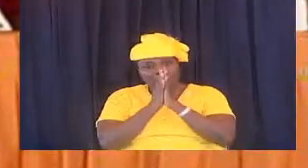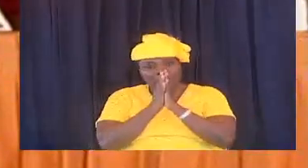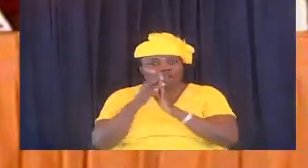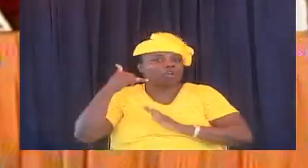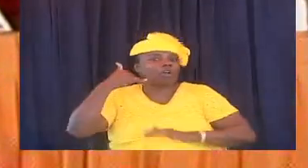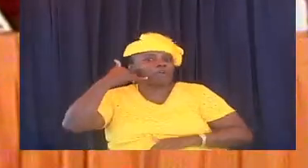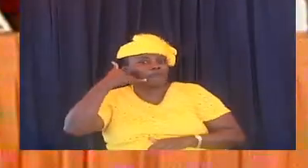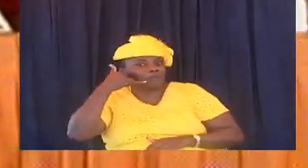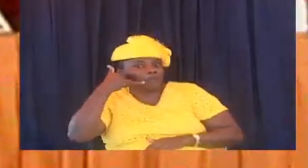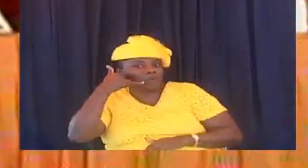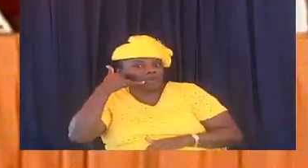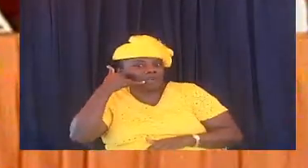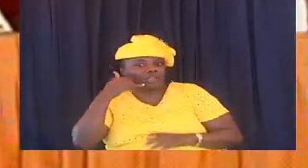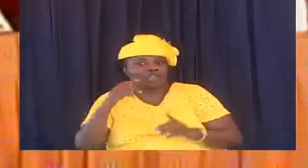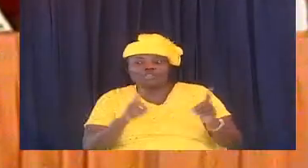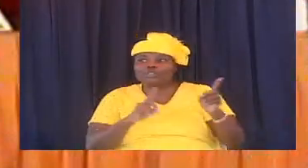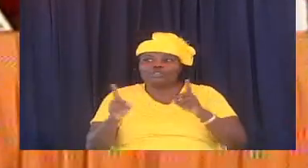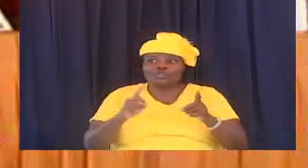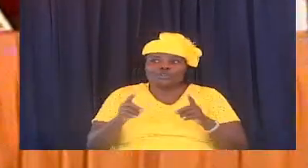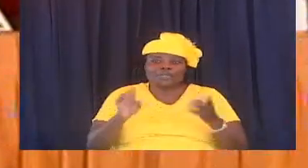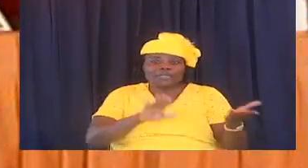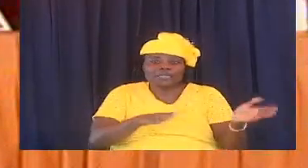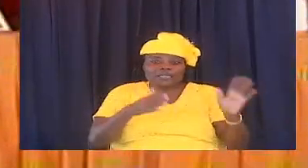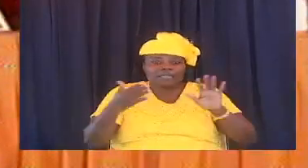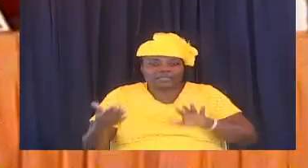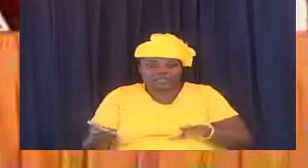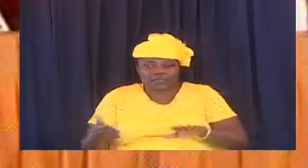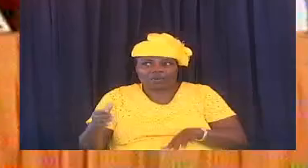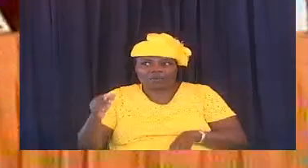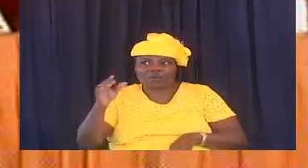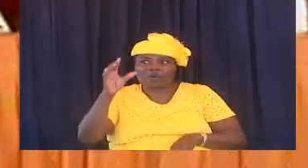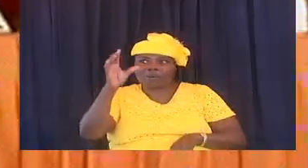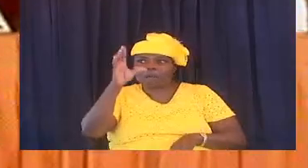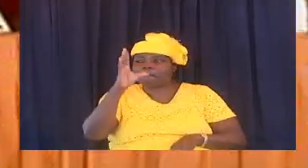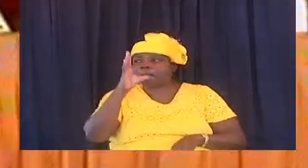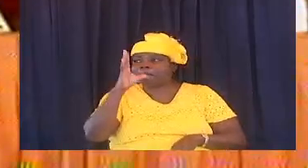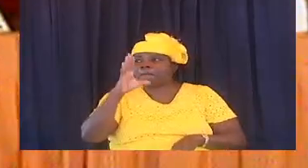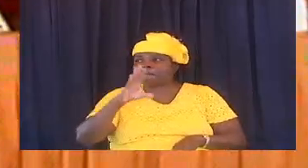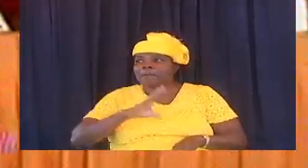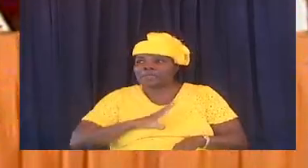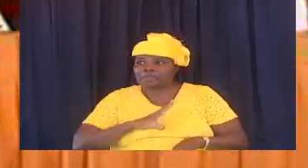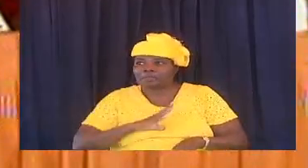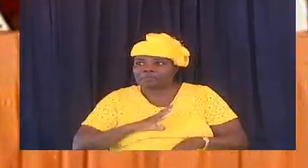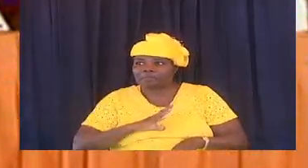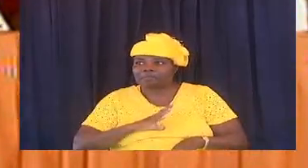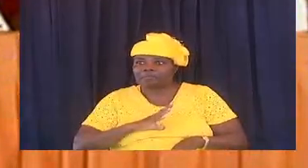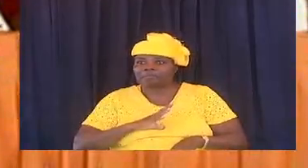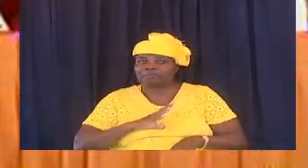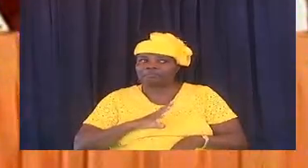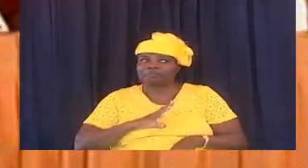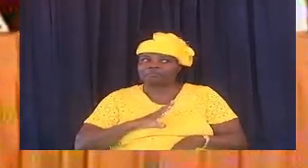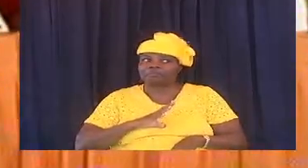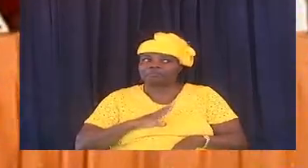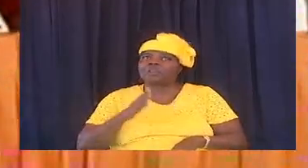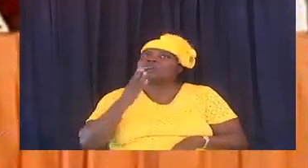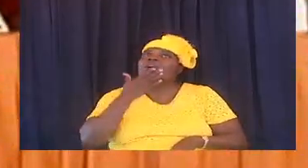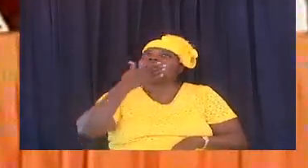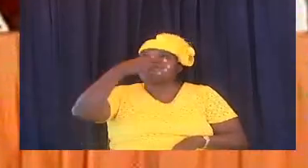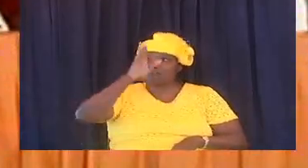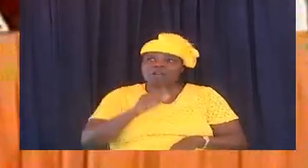calls during our time of bereavement. It is greatly appreciated. God bless